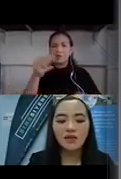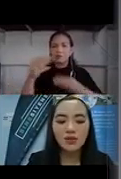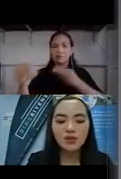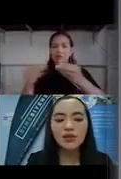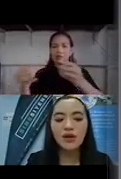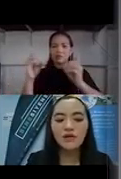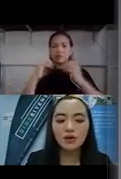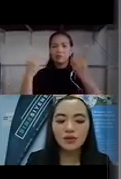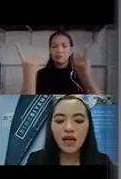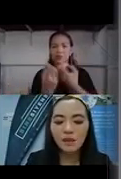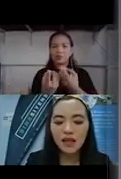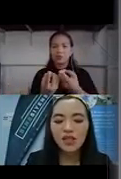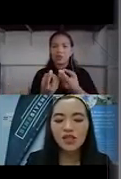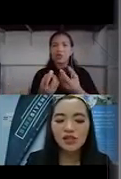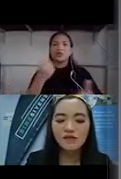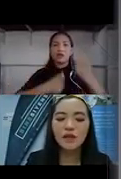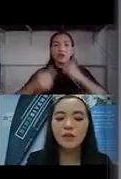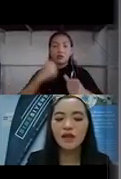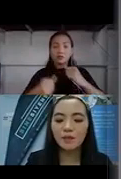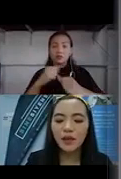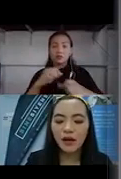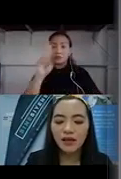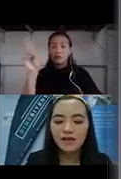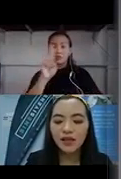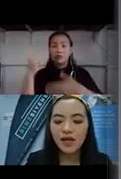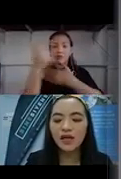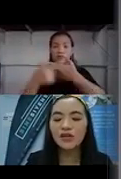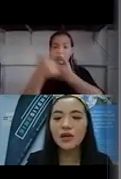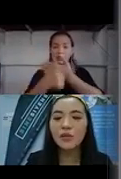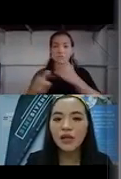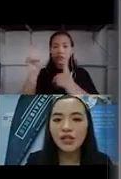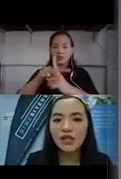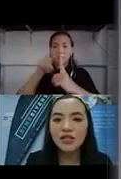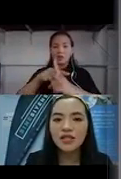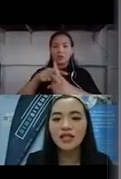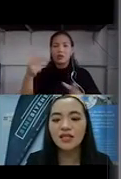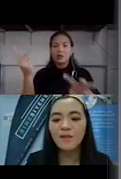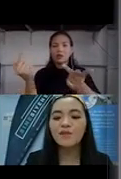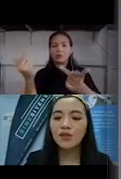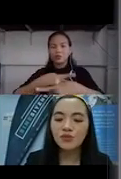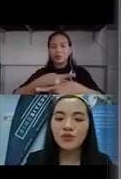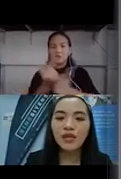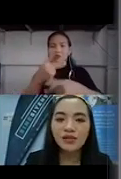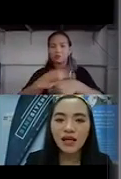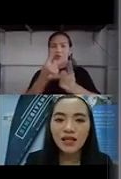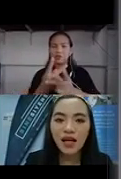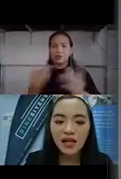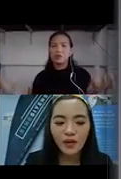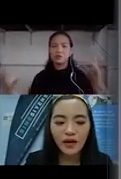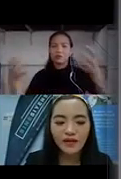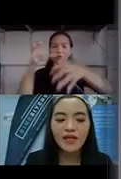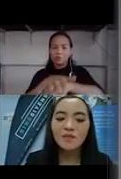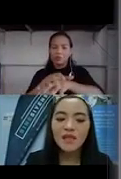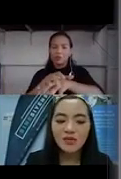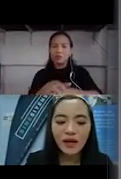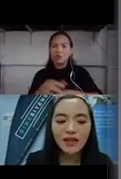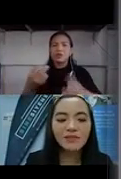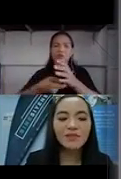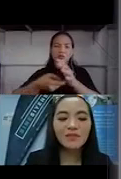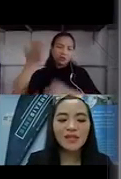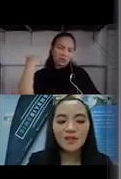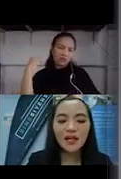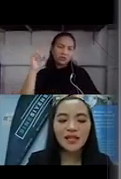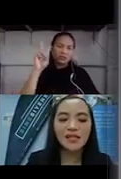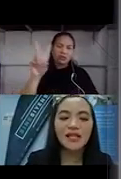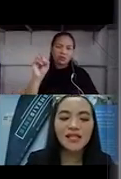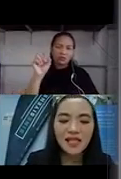active user of Google applications for productivity and collaboration since 2012. Please welcome